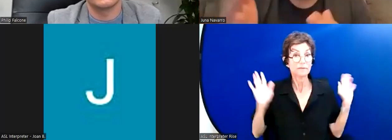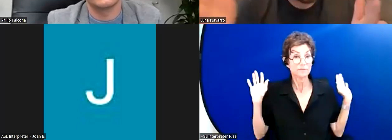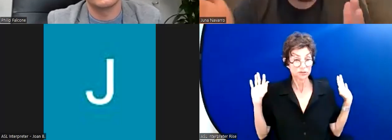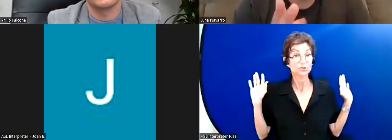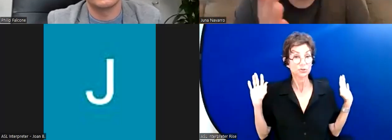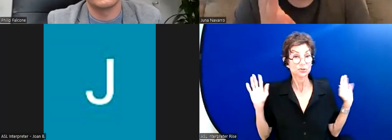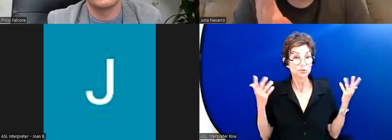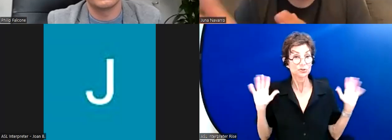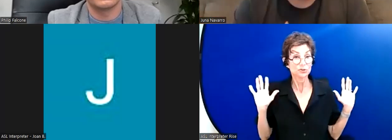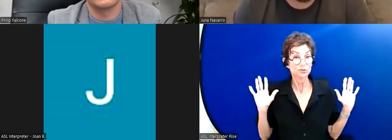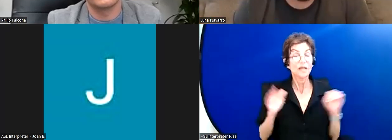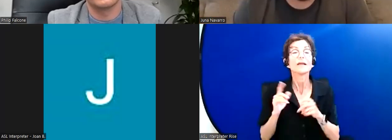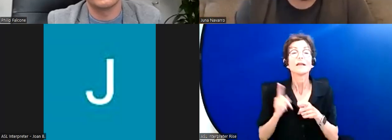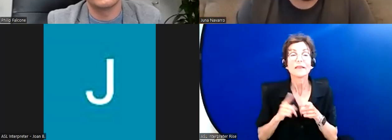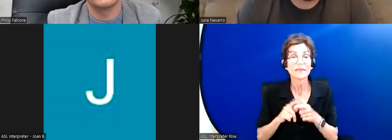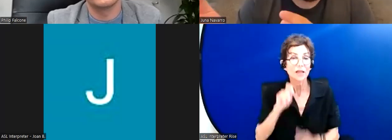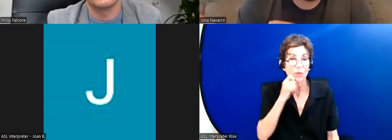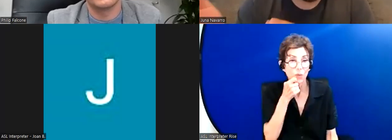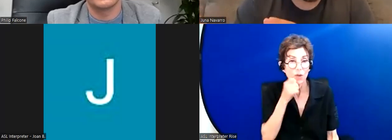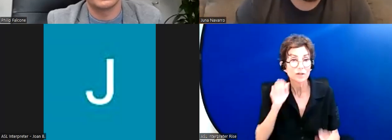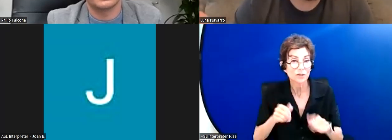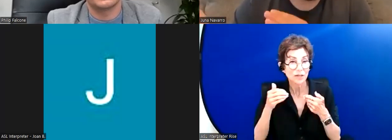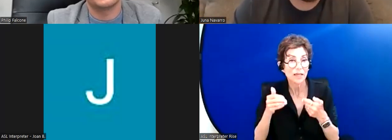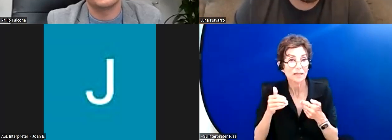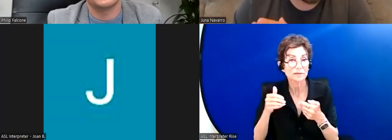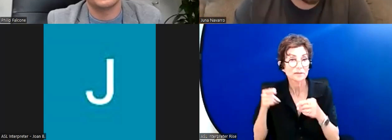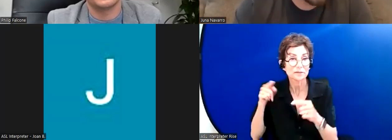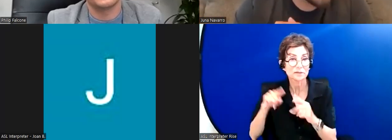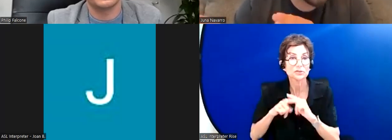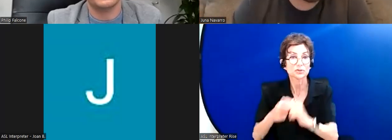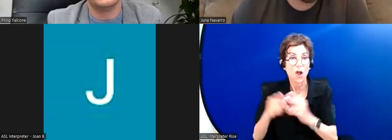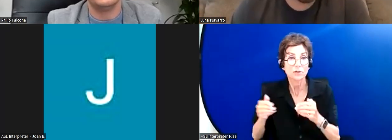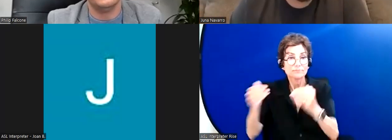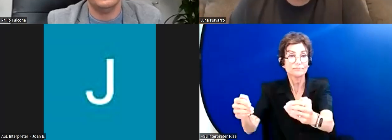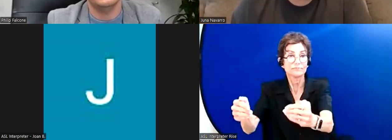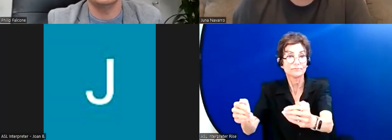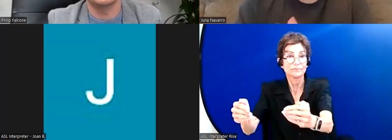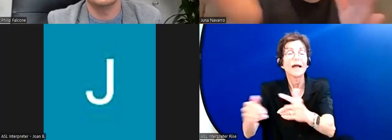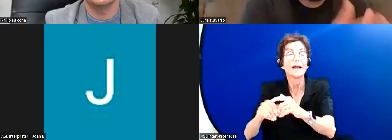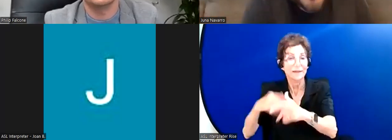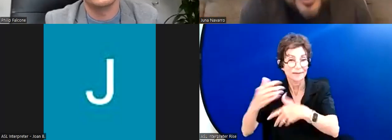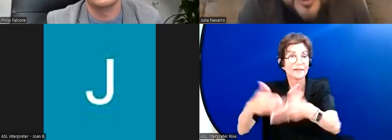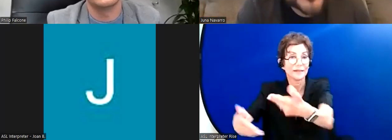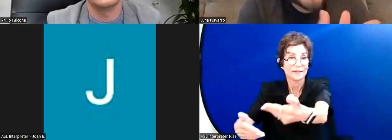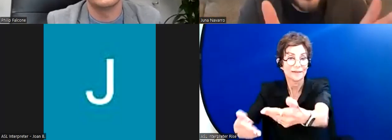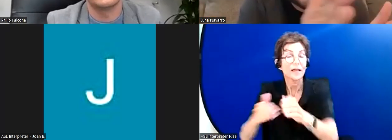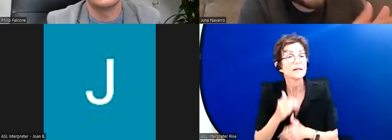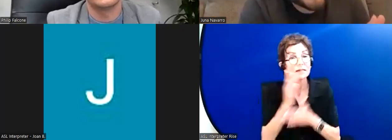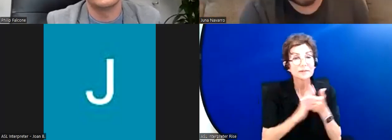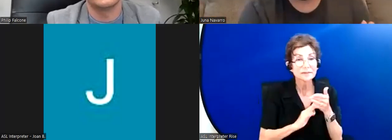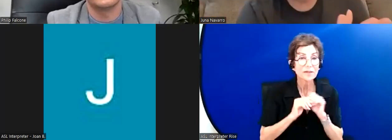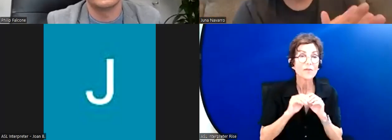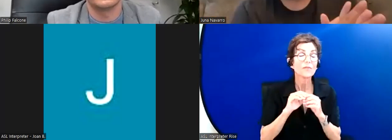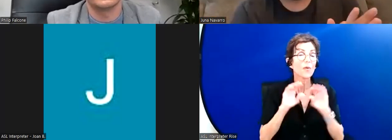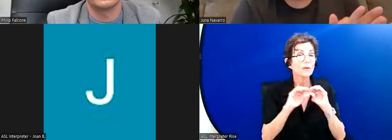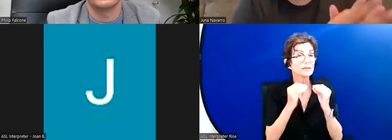it, cool. But if not, then just know that maybe some organizations may not even have that infrastructure just yet. That as an artist, you also gets added to your